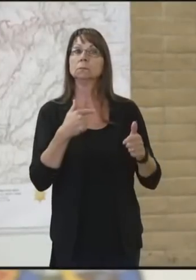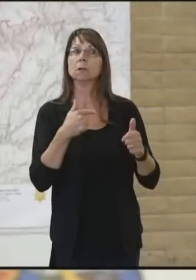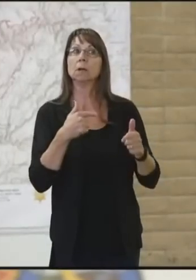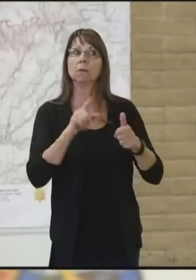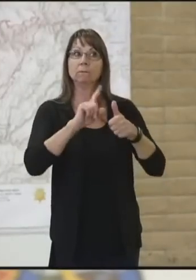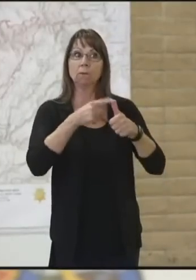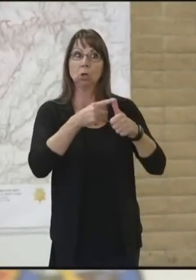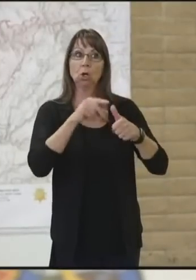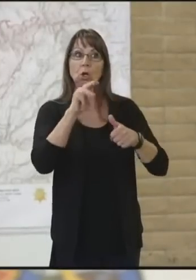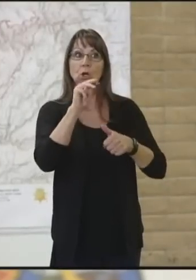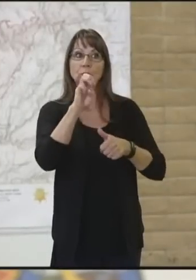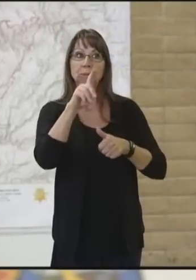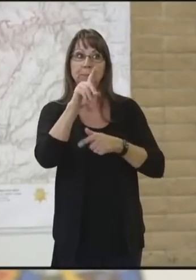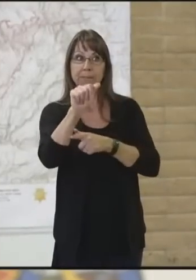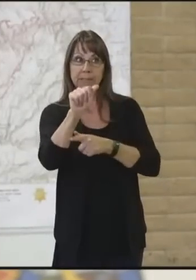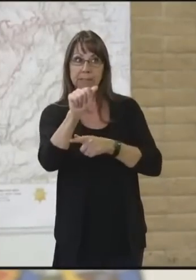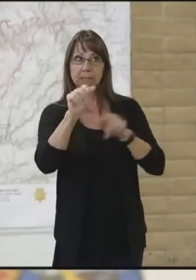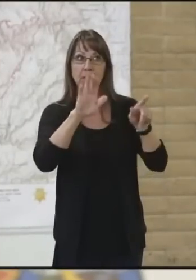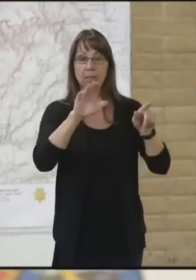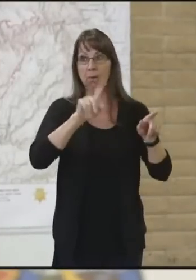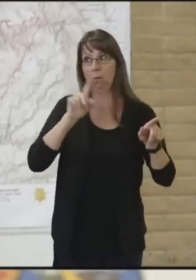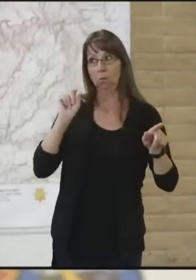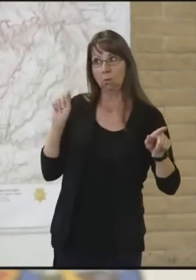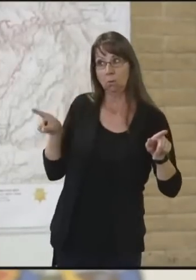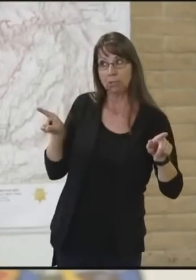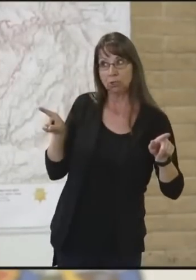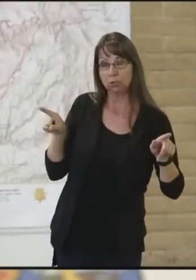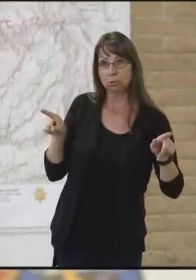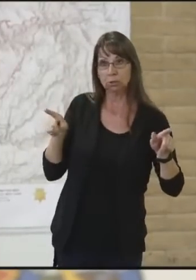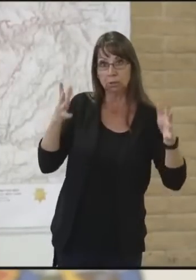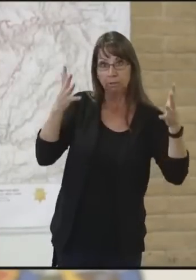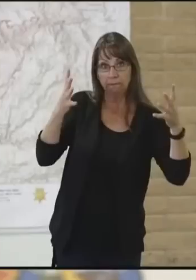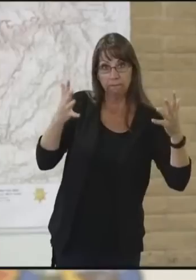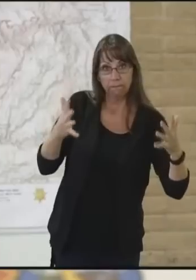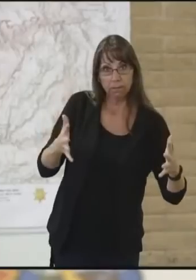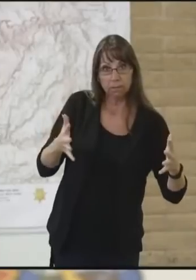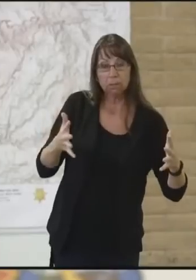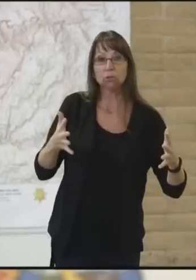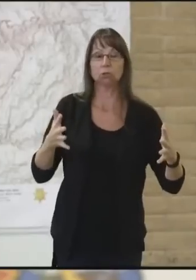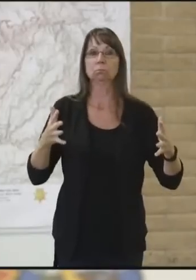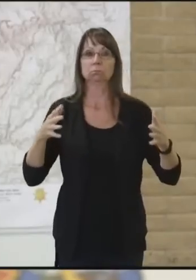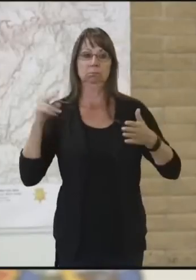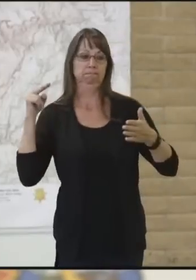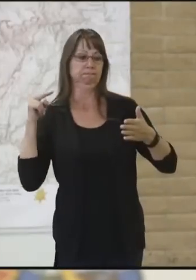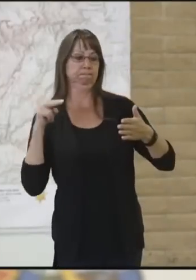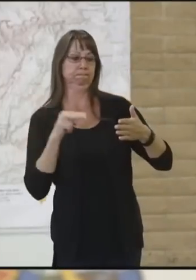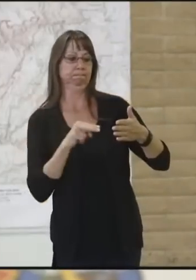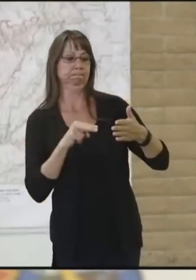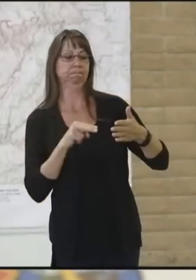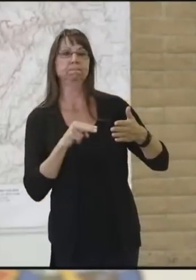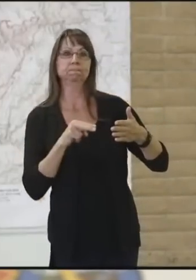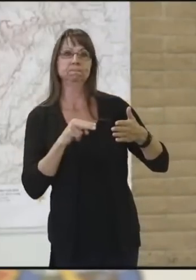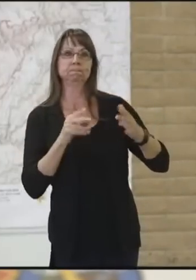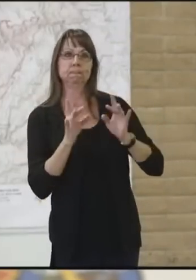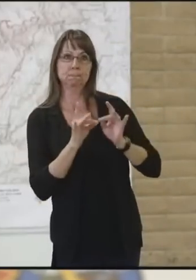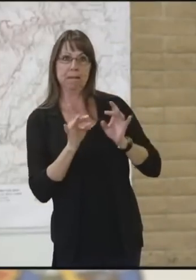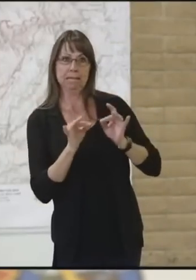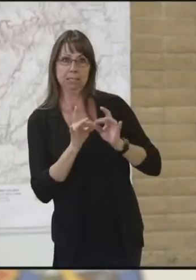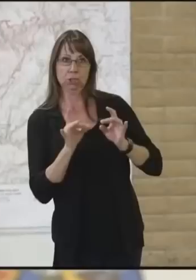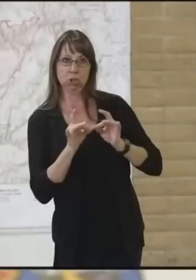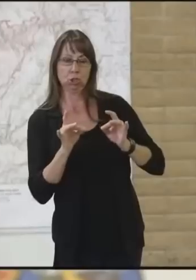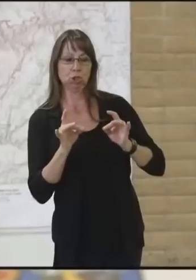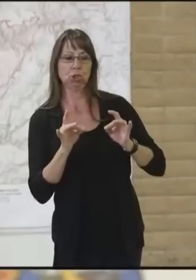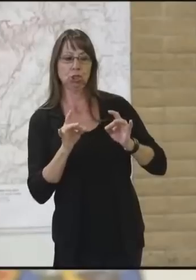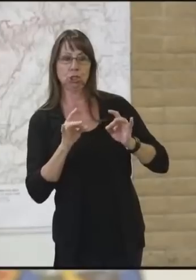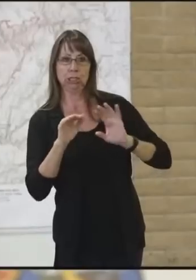shot at it. Then I will bring up the questions that we have for those disciplines. from the comments